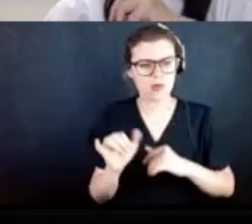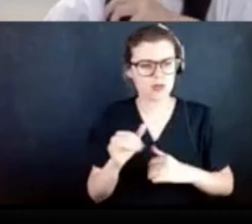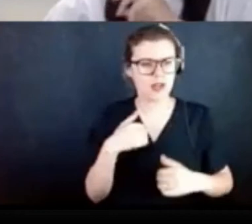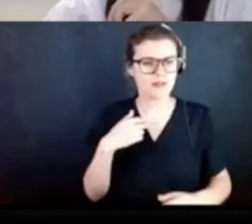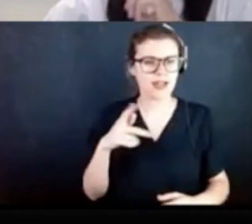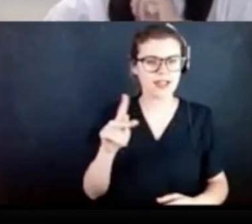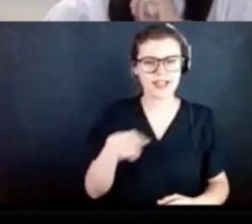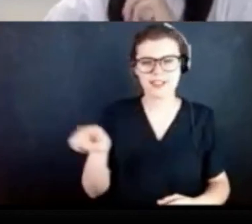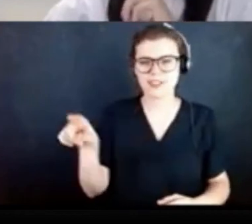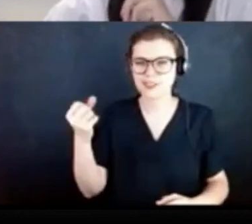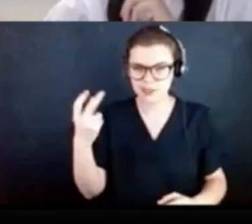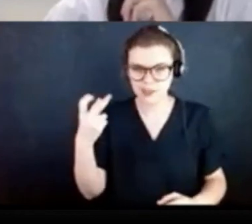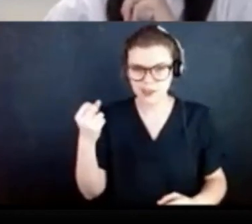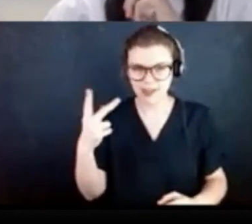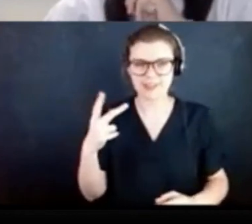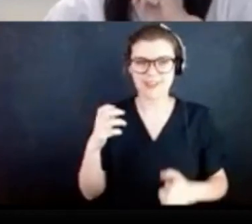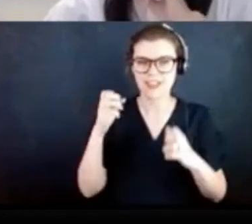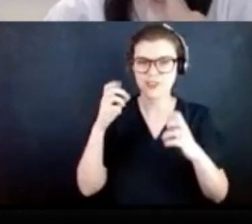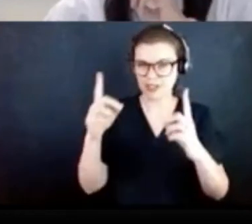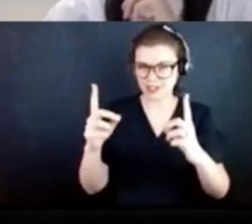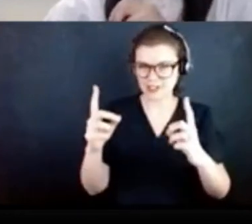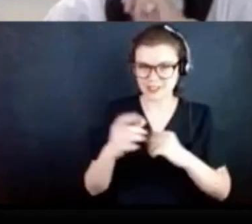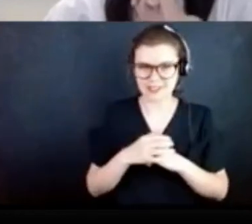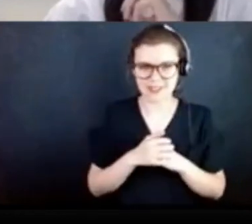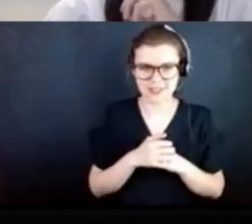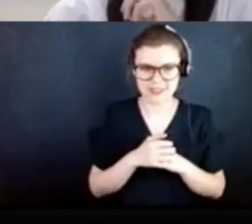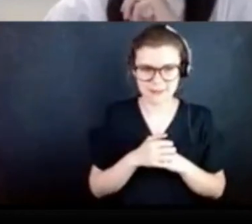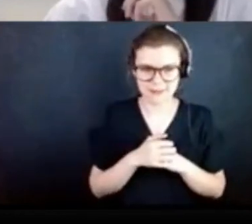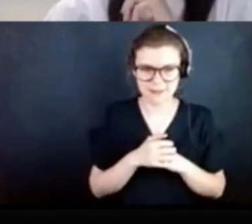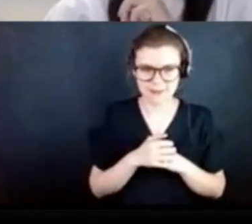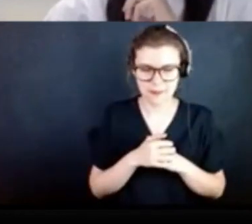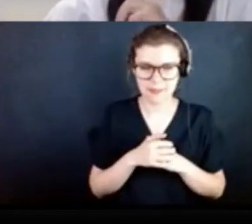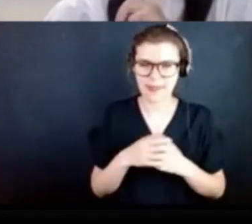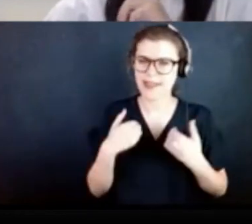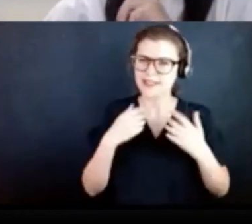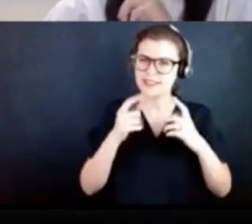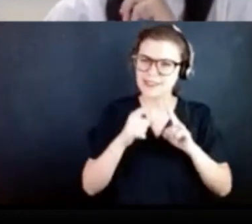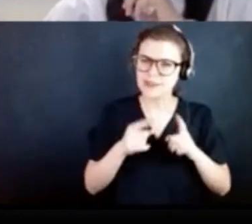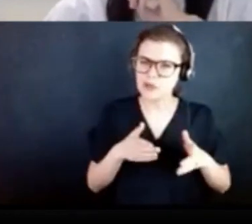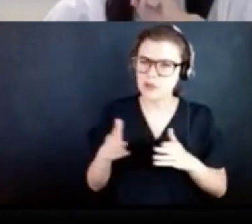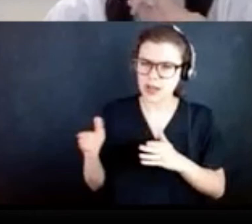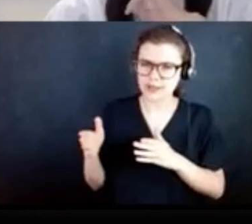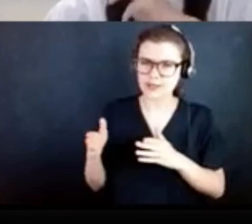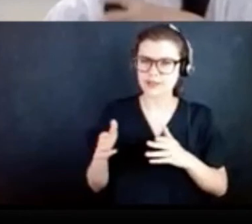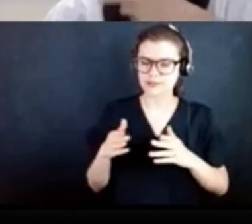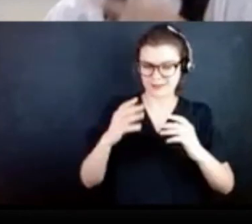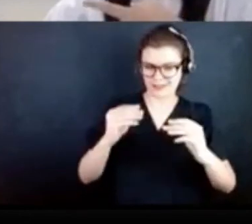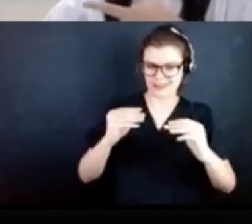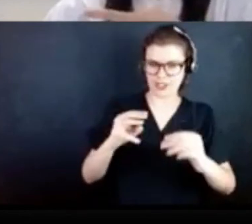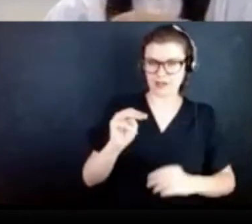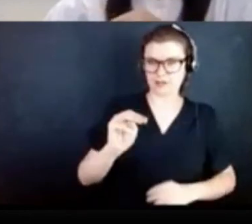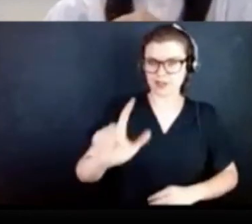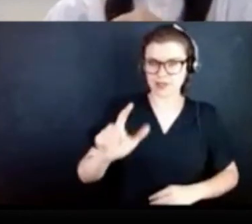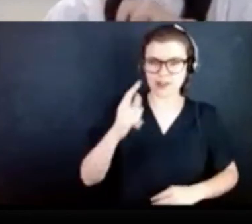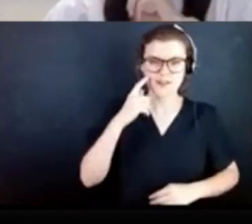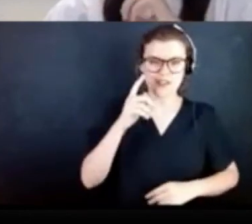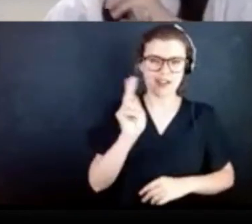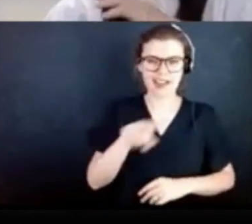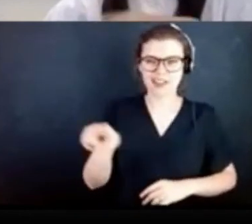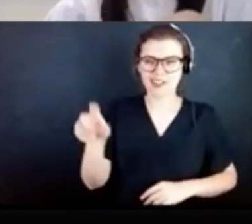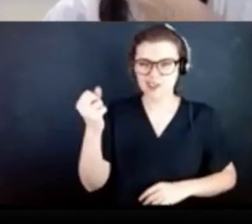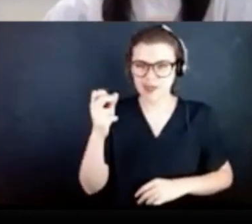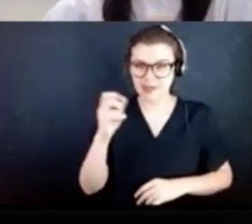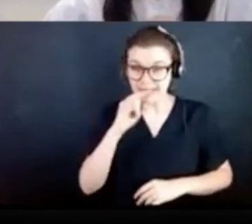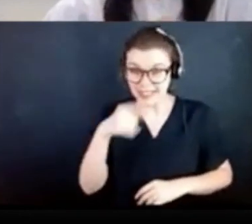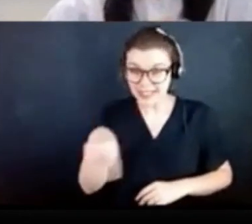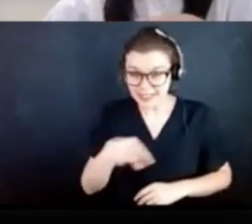education, artificial intelligence education, is exploring different ways to teach machine learning for K-12 kids, so that they